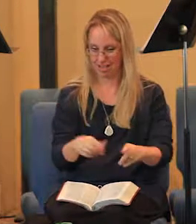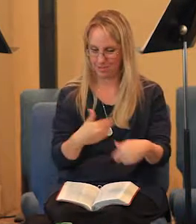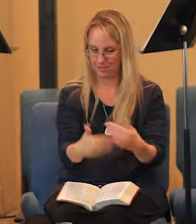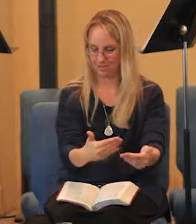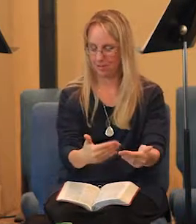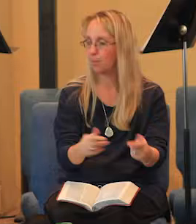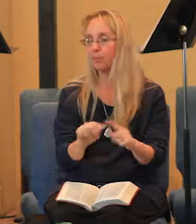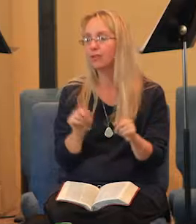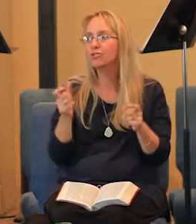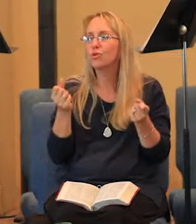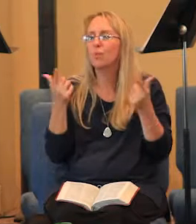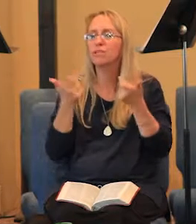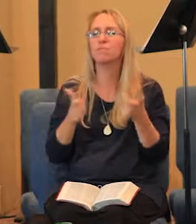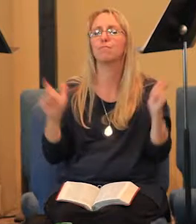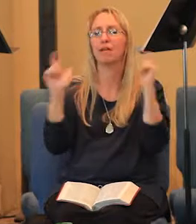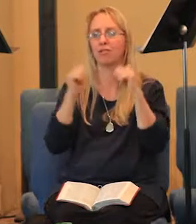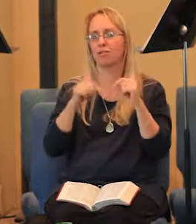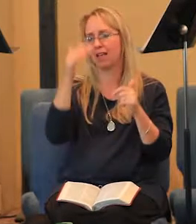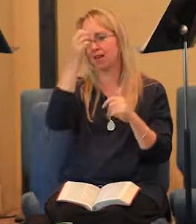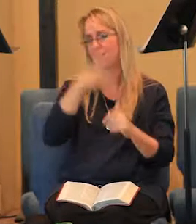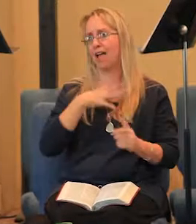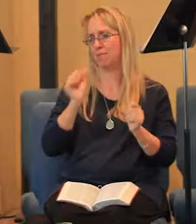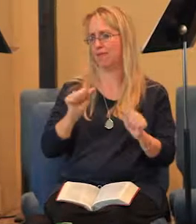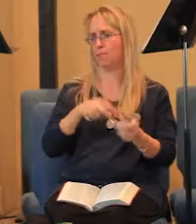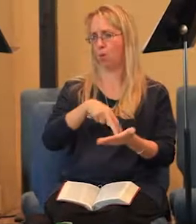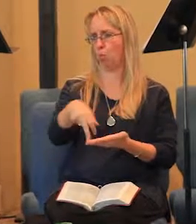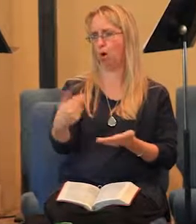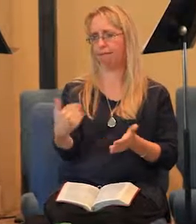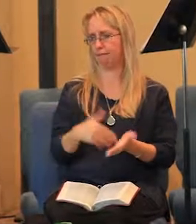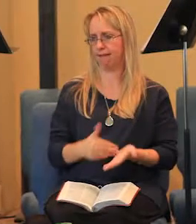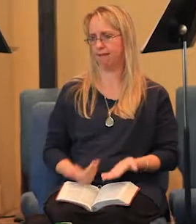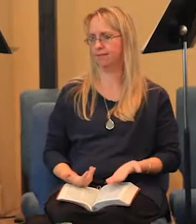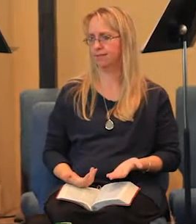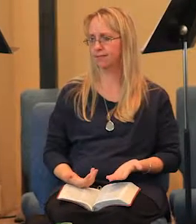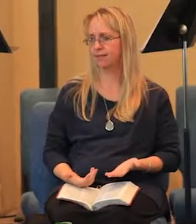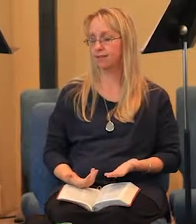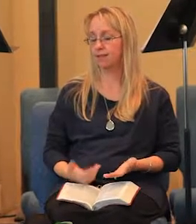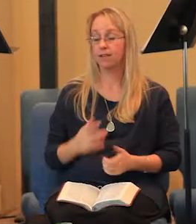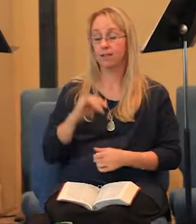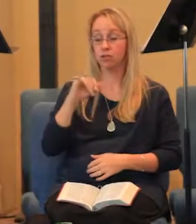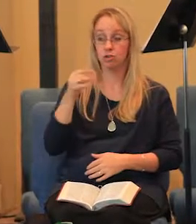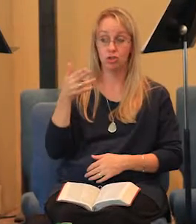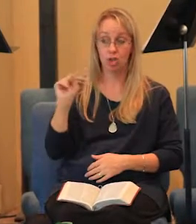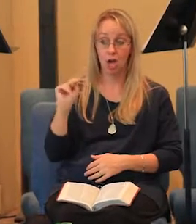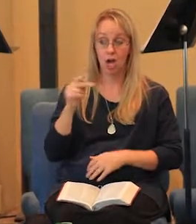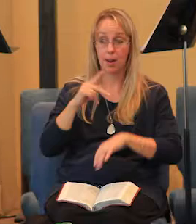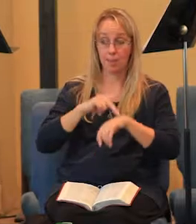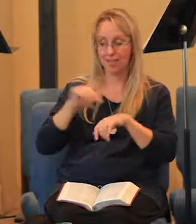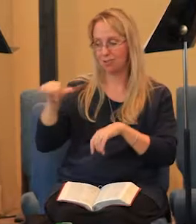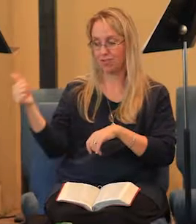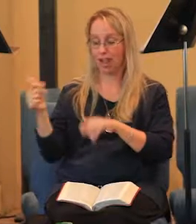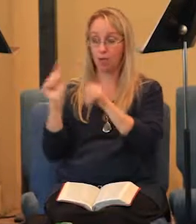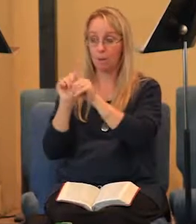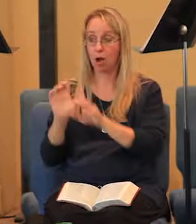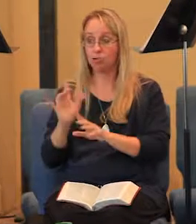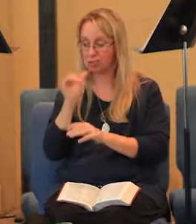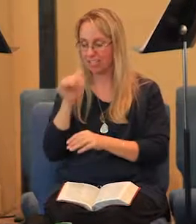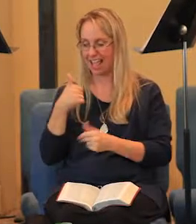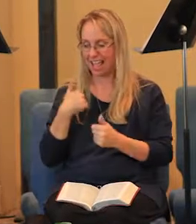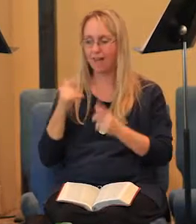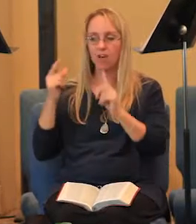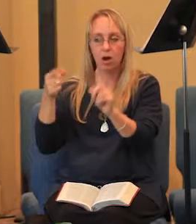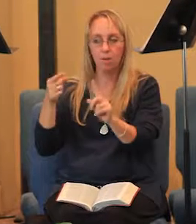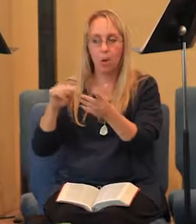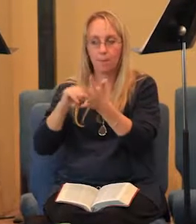bigger than just a guy walking again. Because John and Peter and the other apostles have